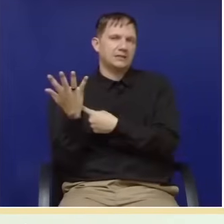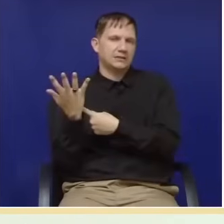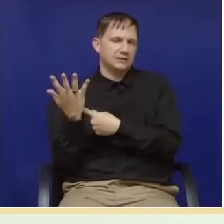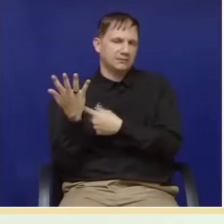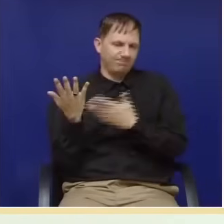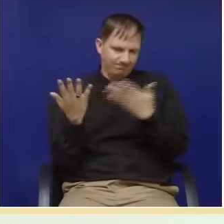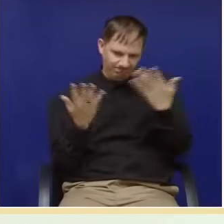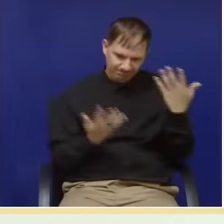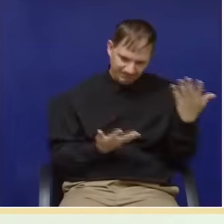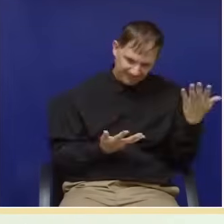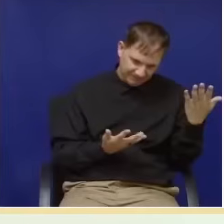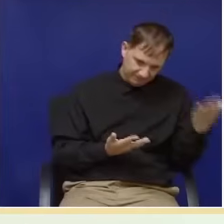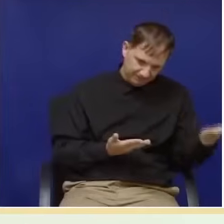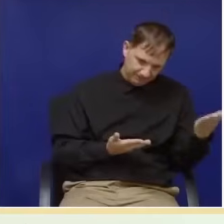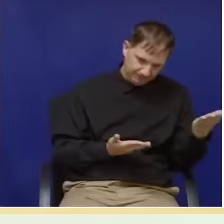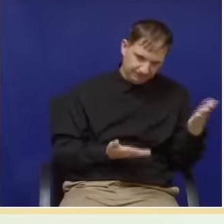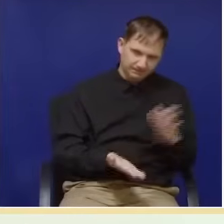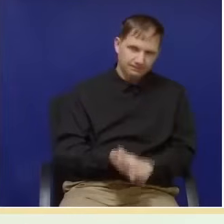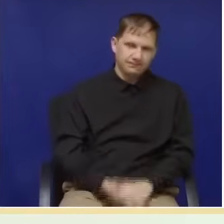Deputy Minister.